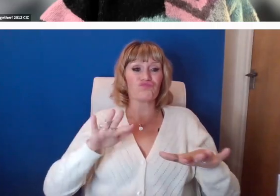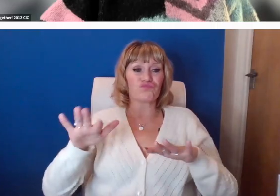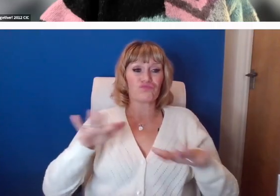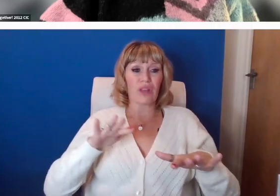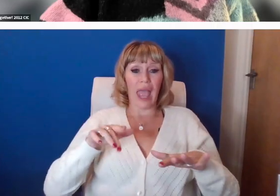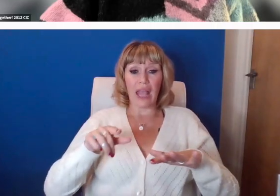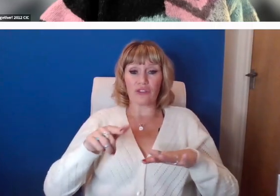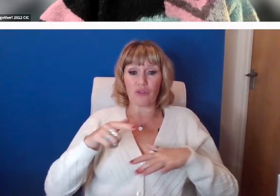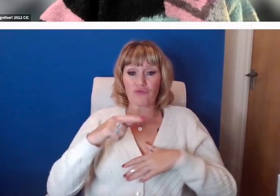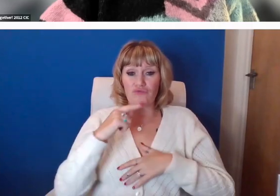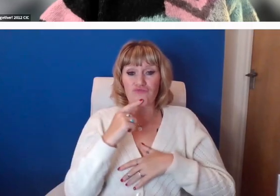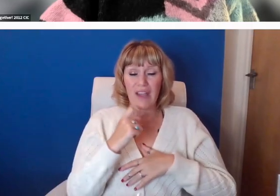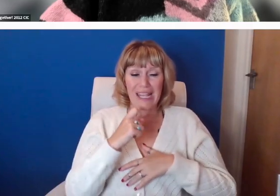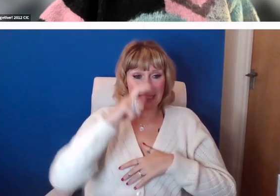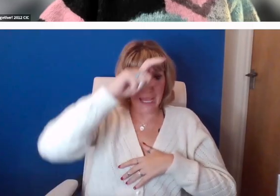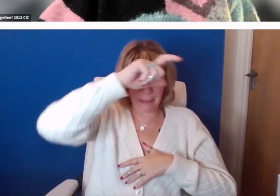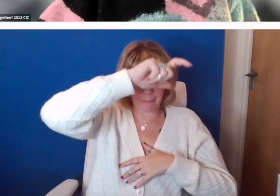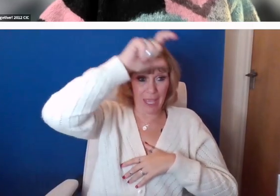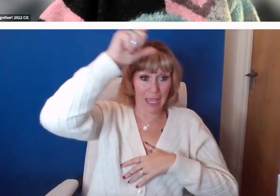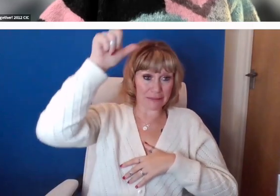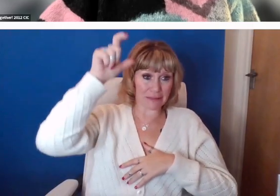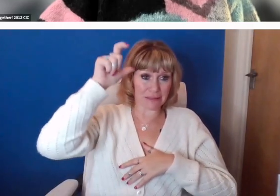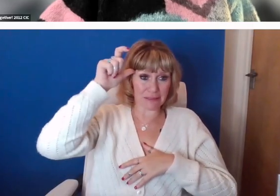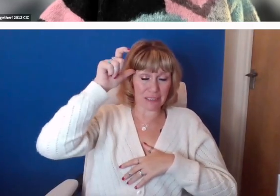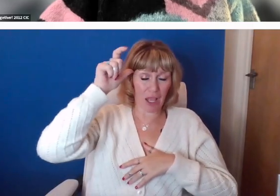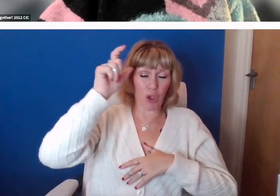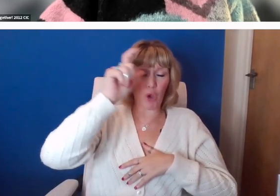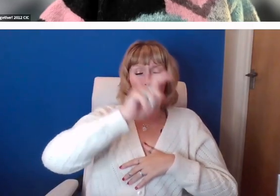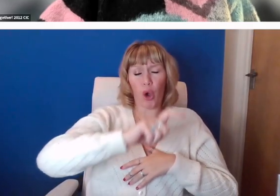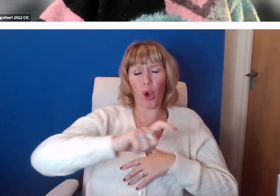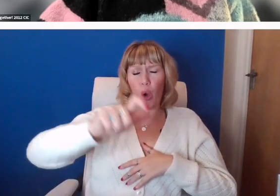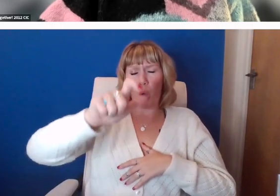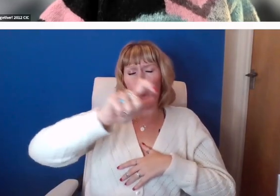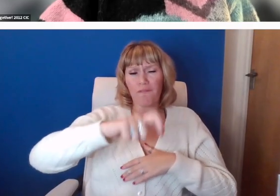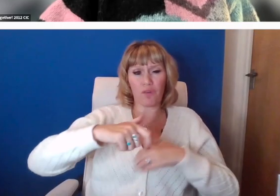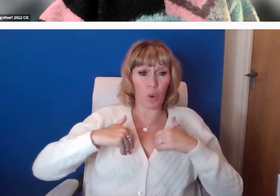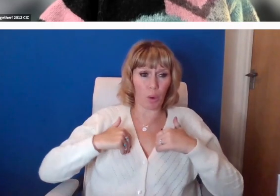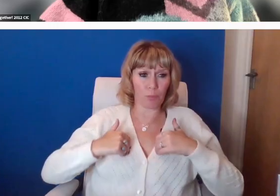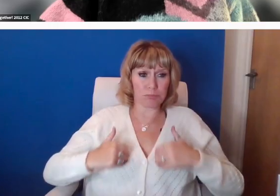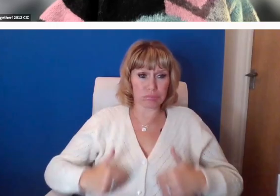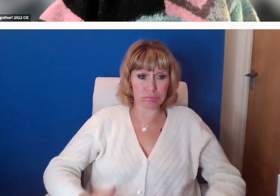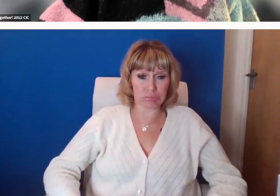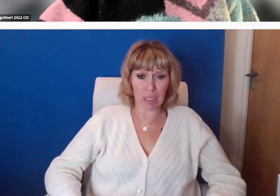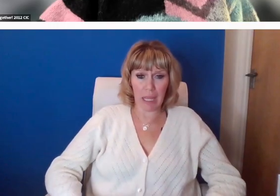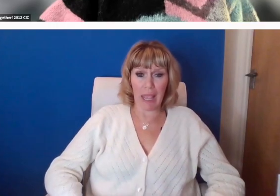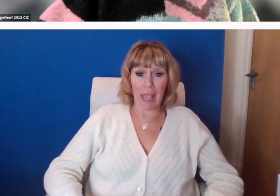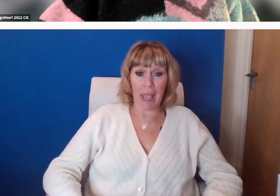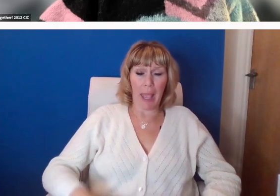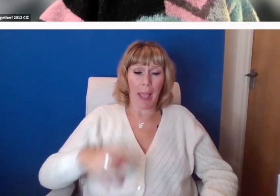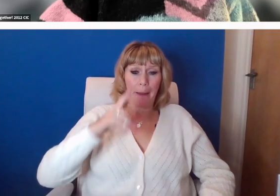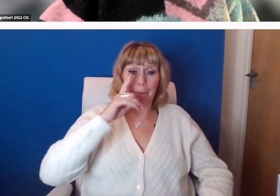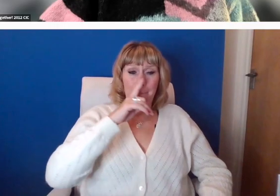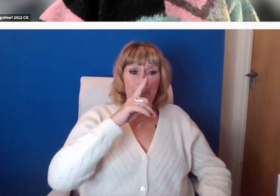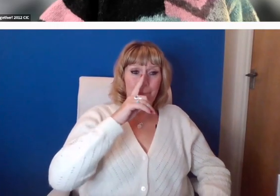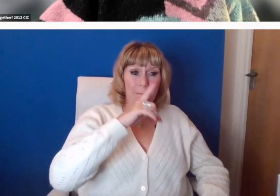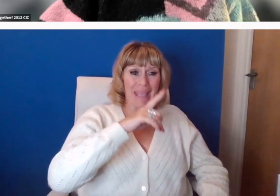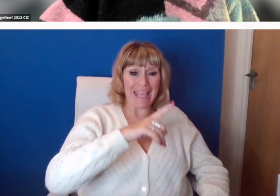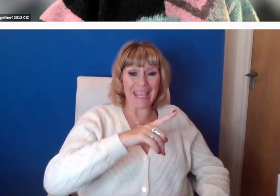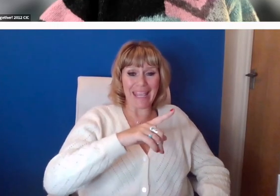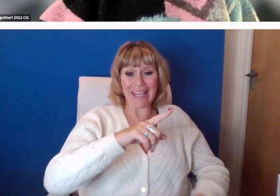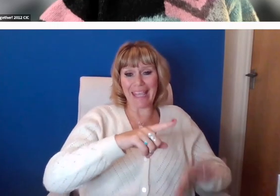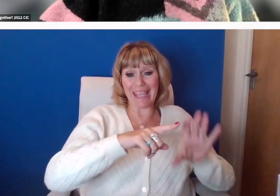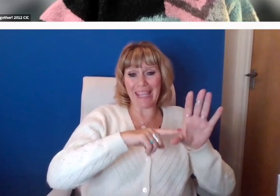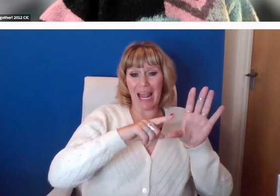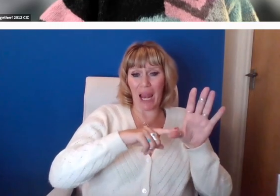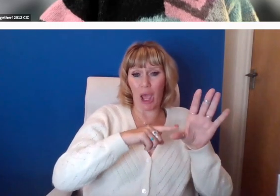red headband. Her outfit is vibrant and layered, a pink dress or skirt with a yellow lower section,